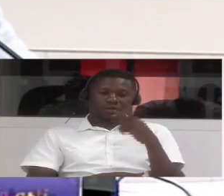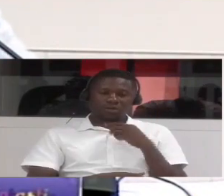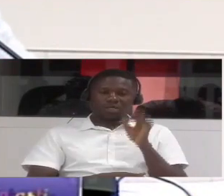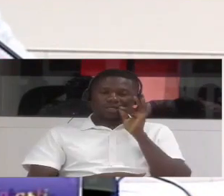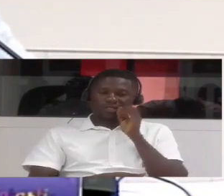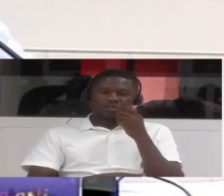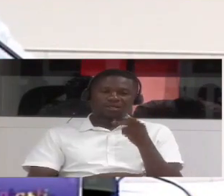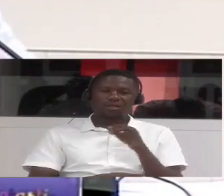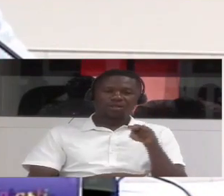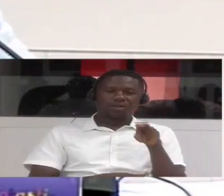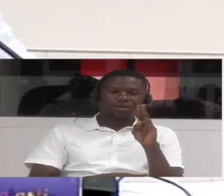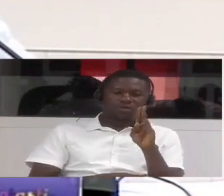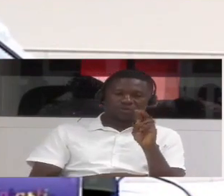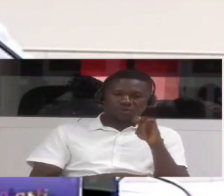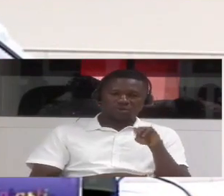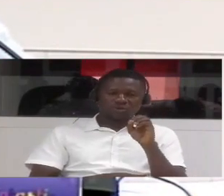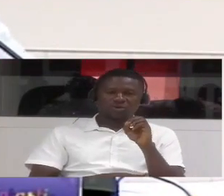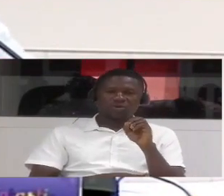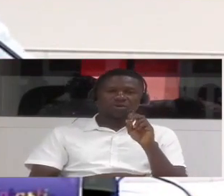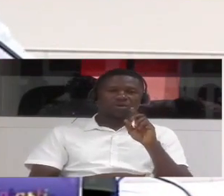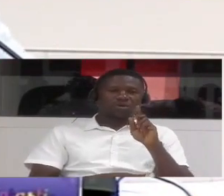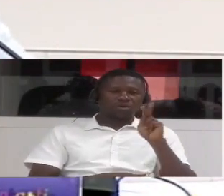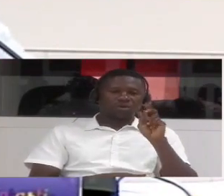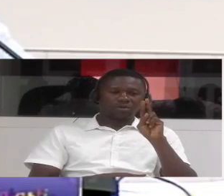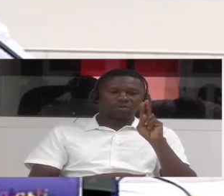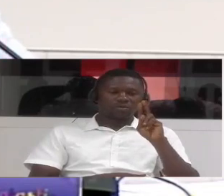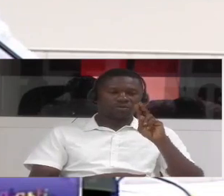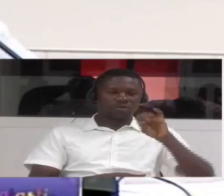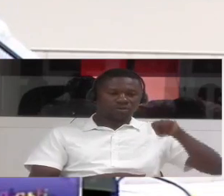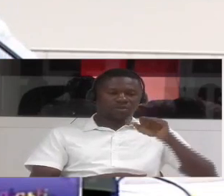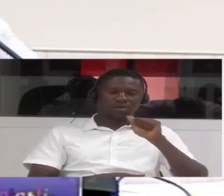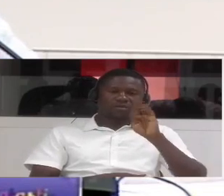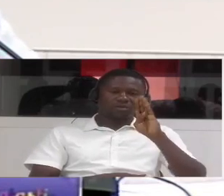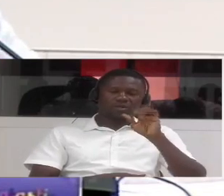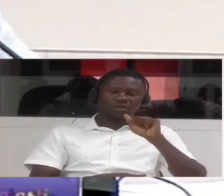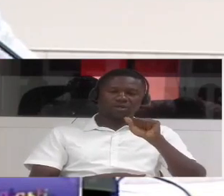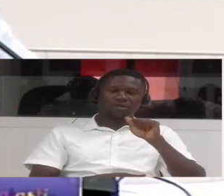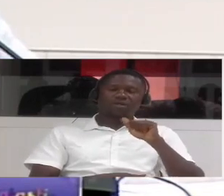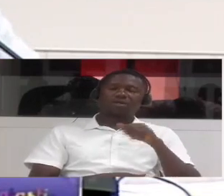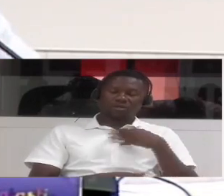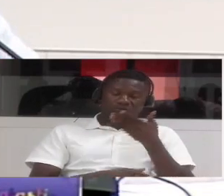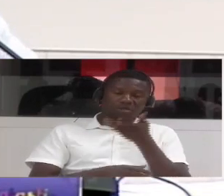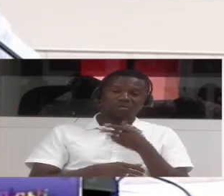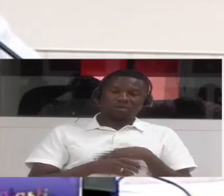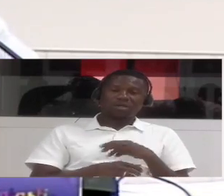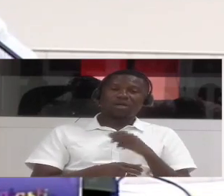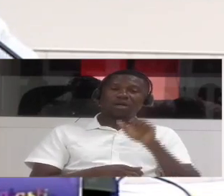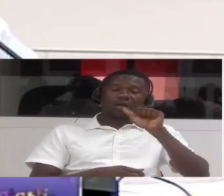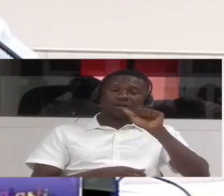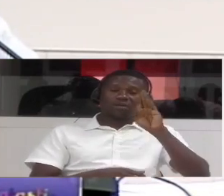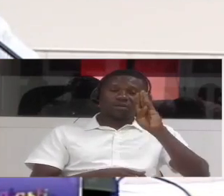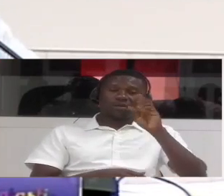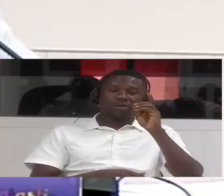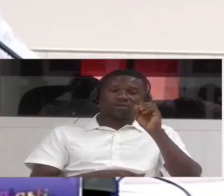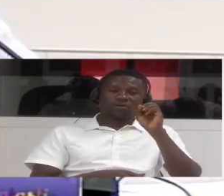was there, and that was how they bundled Abdullahi, and then they whisked him away from that scene. Of course, myself, I was